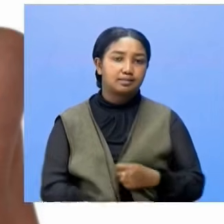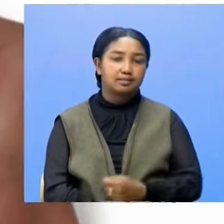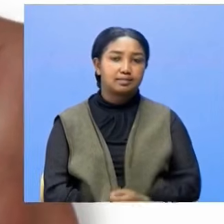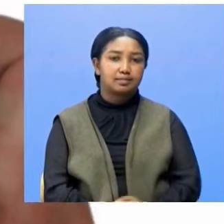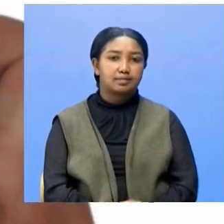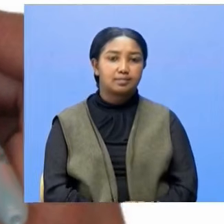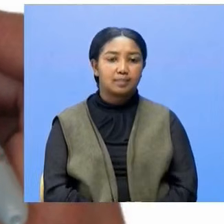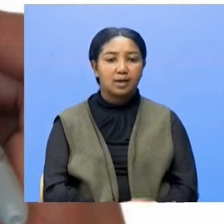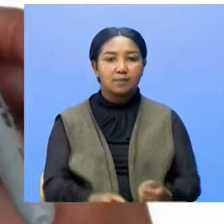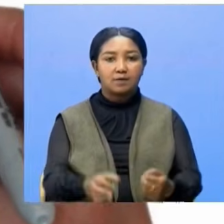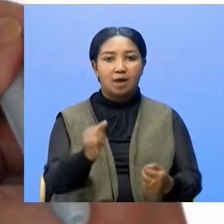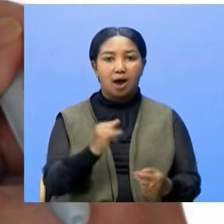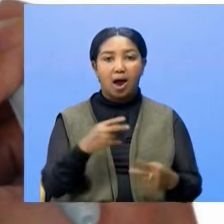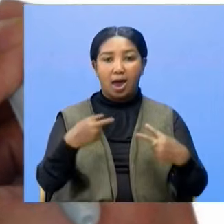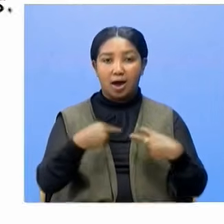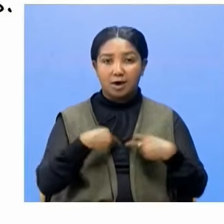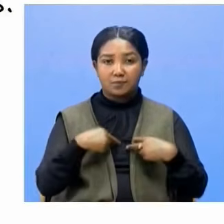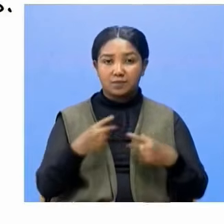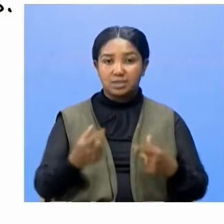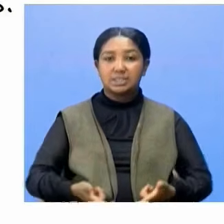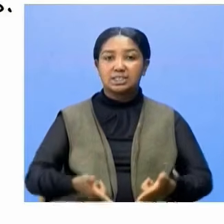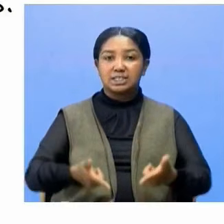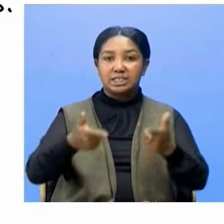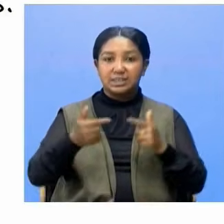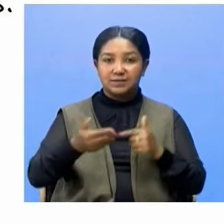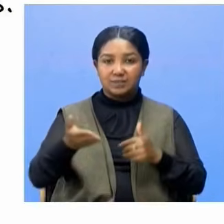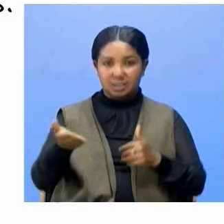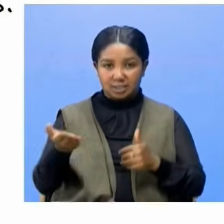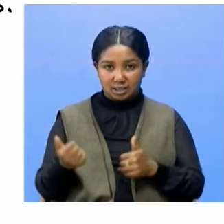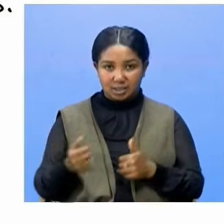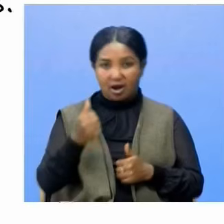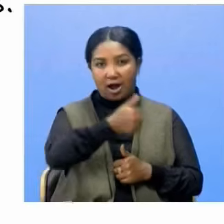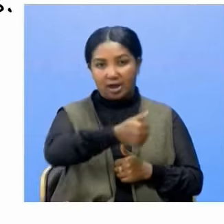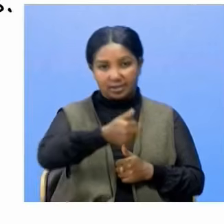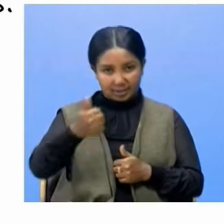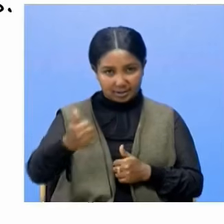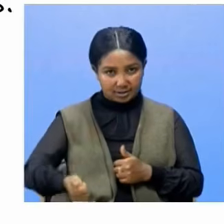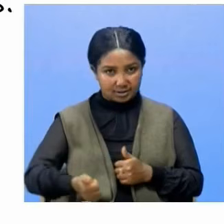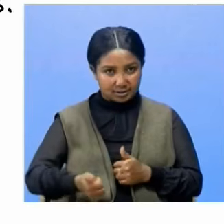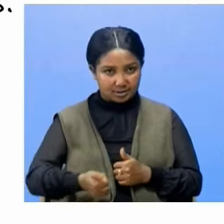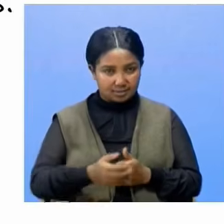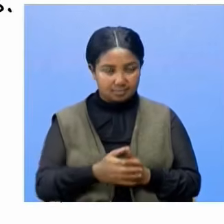have lived in Addis.